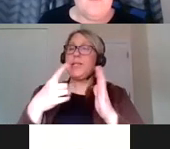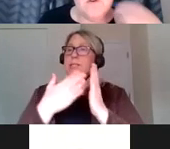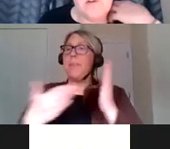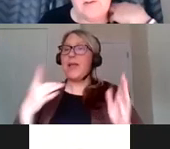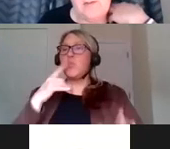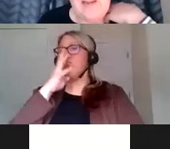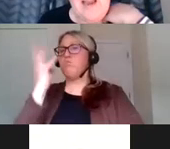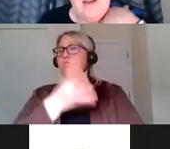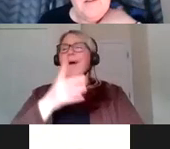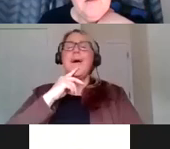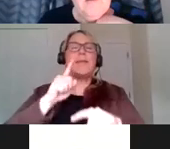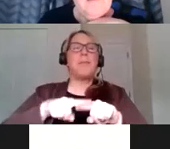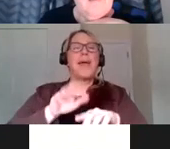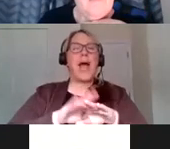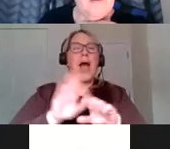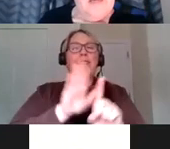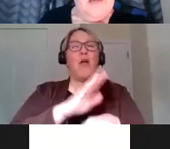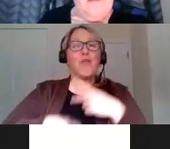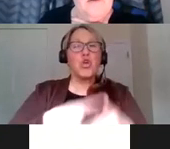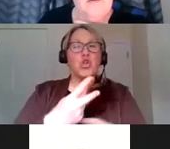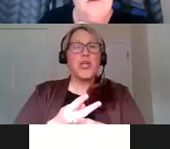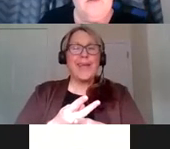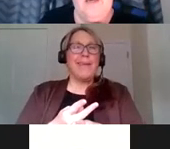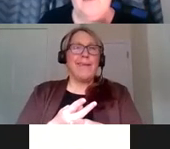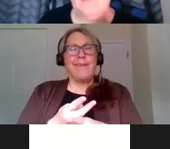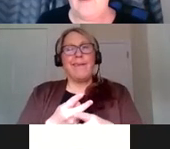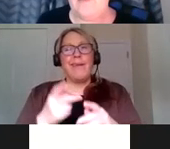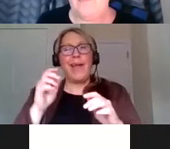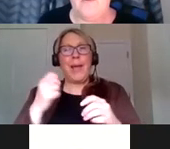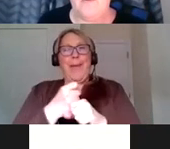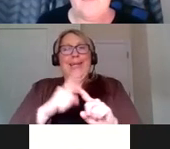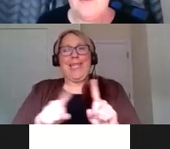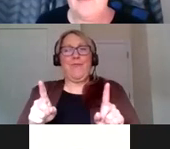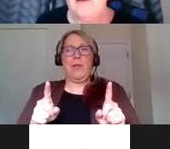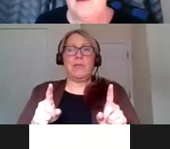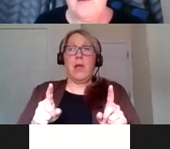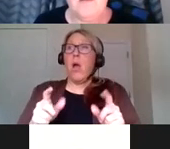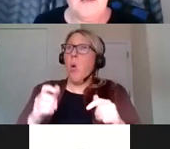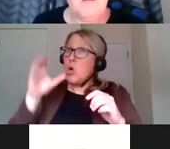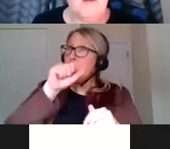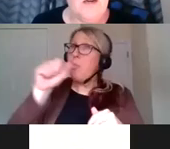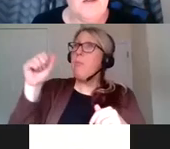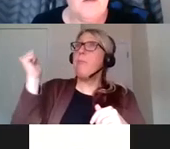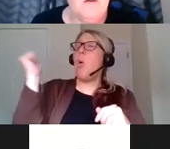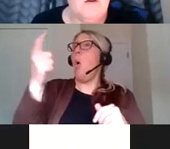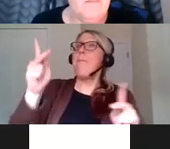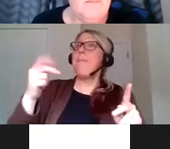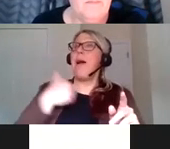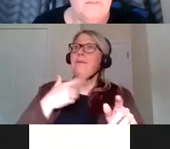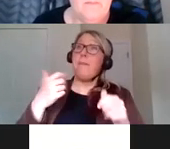on what version somebody has, that does make a difference. And we can't assume that people always have the, you know, the latest and